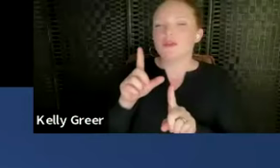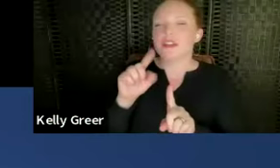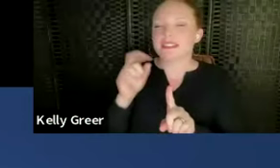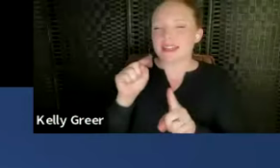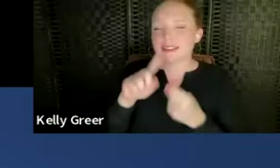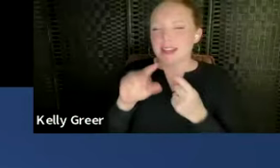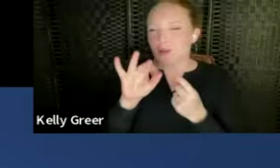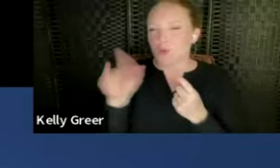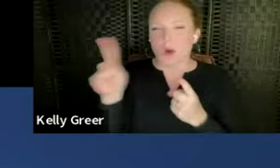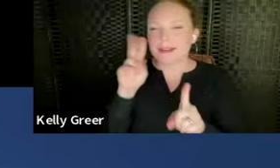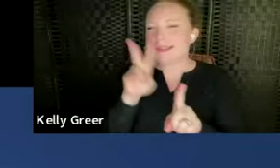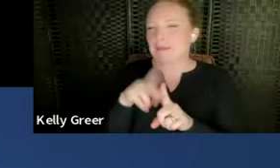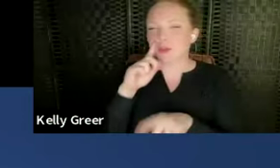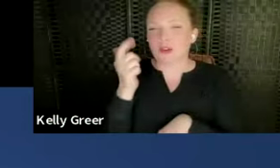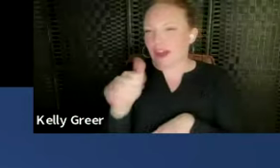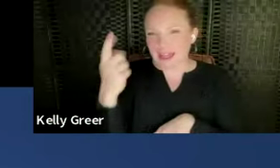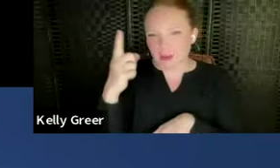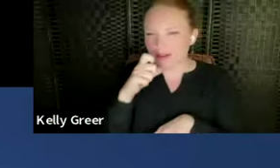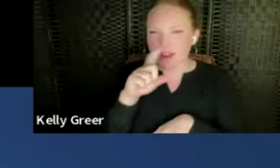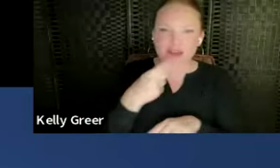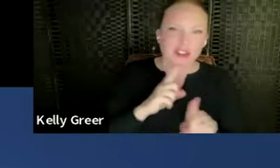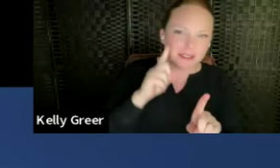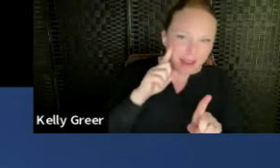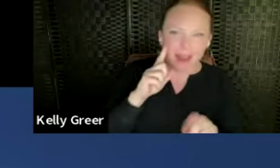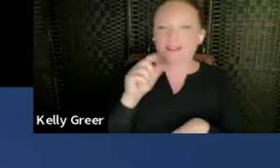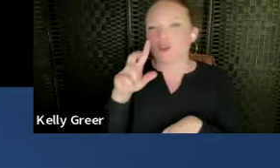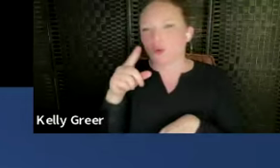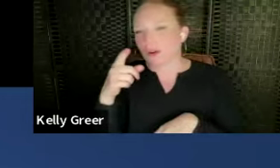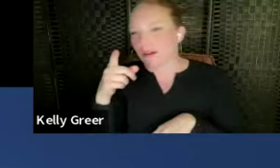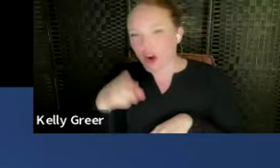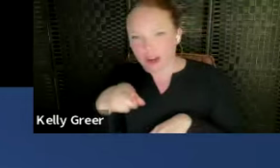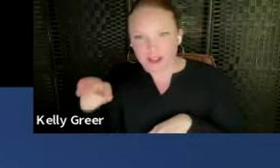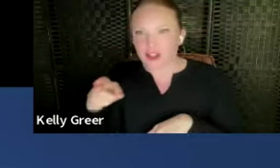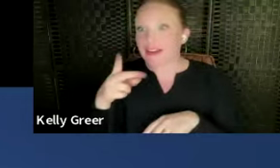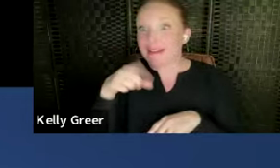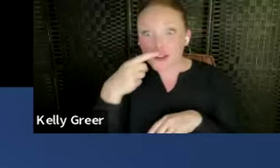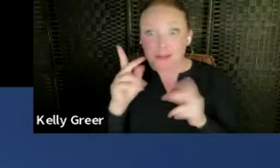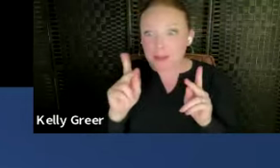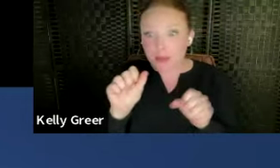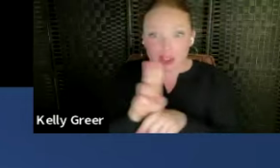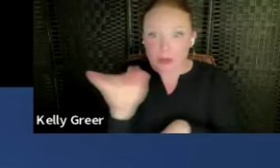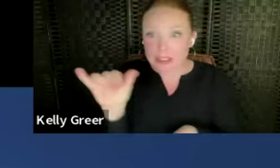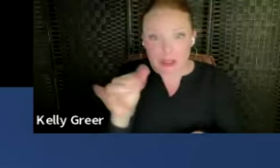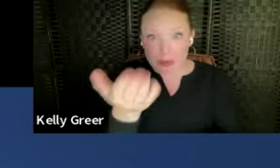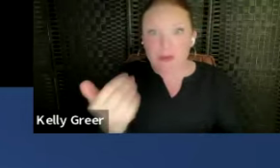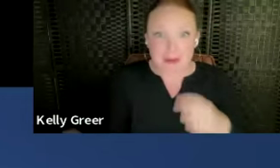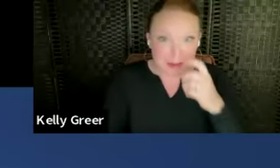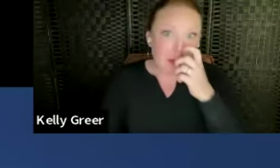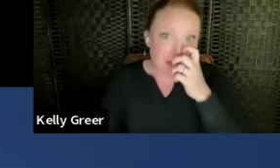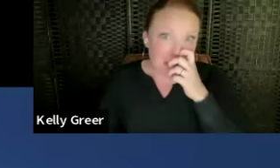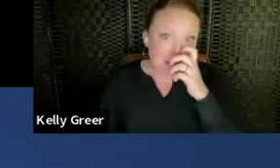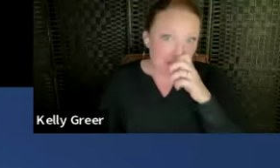Yeah, the text to 911 is applicable for anyone, not just deaf or hard of hearing. Hearing people can use it